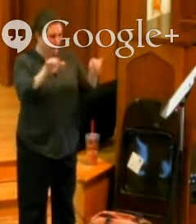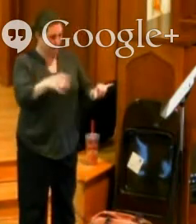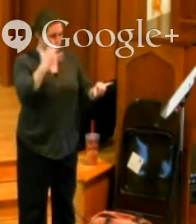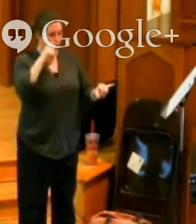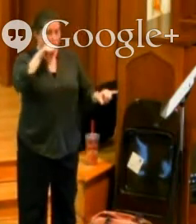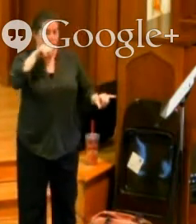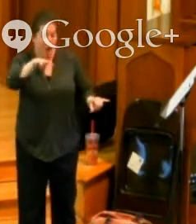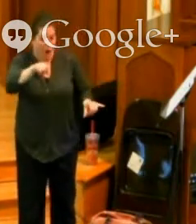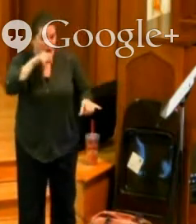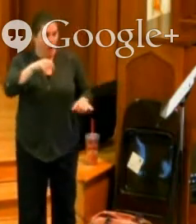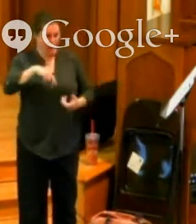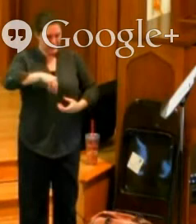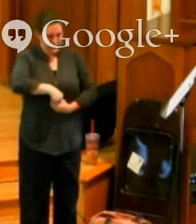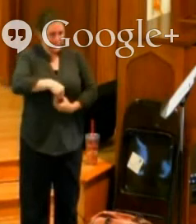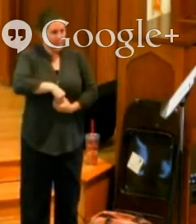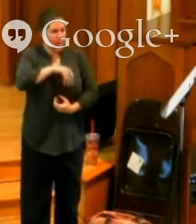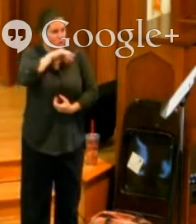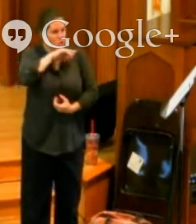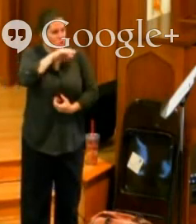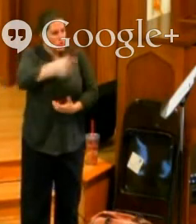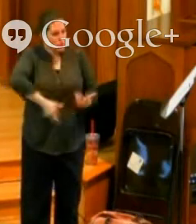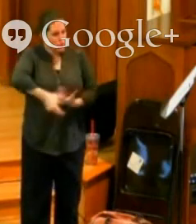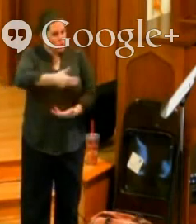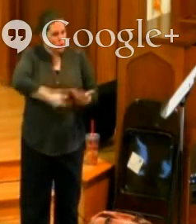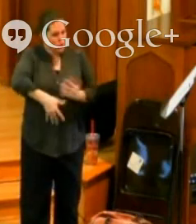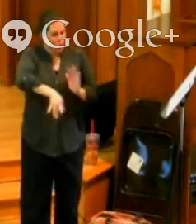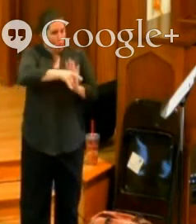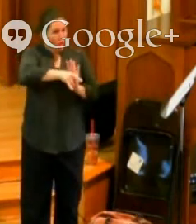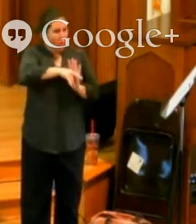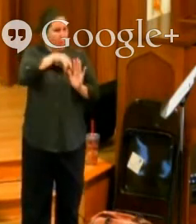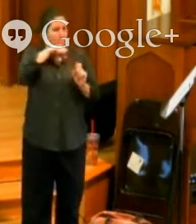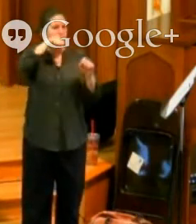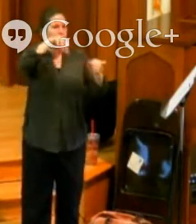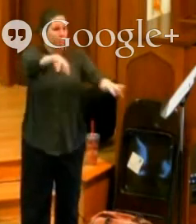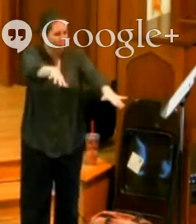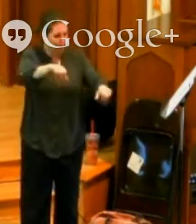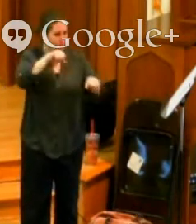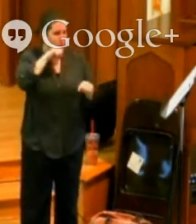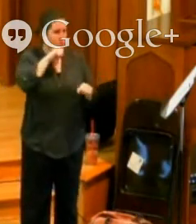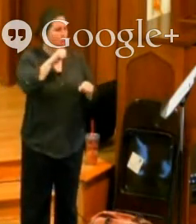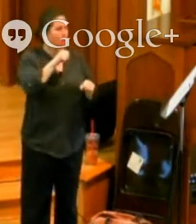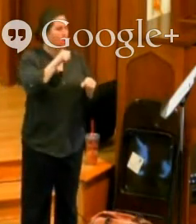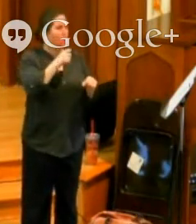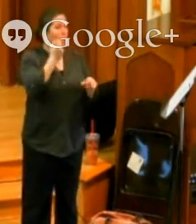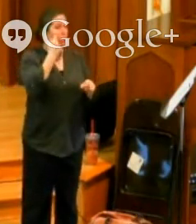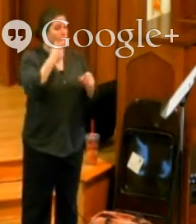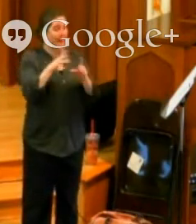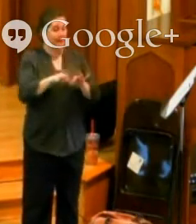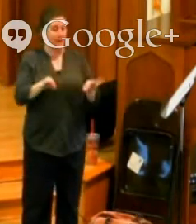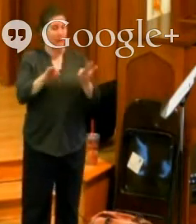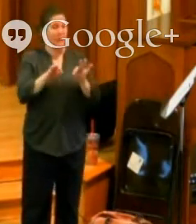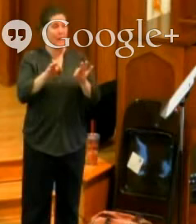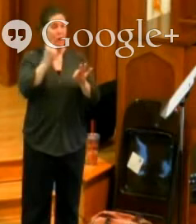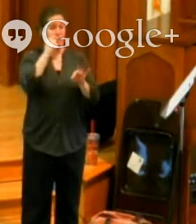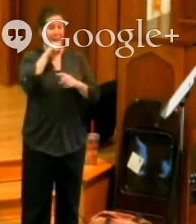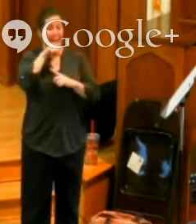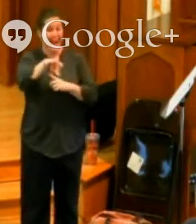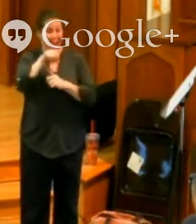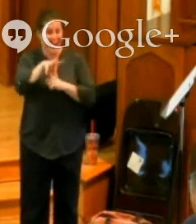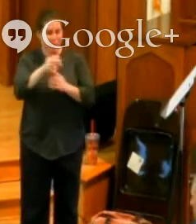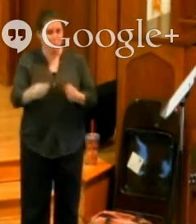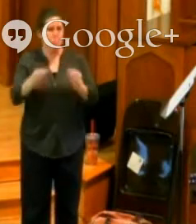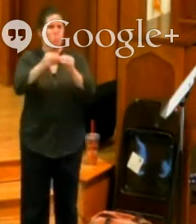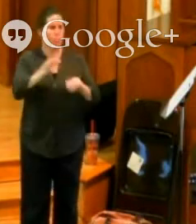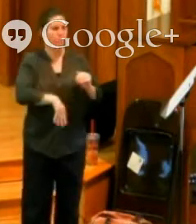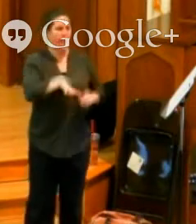body. So it's more important to breathe more counts out than in. So you're